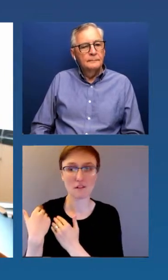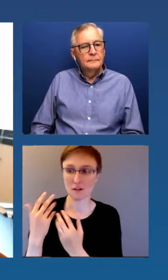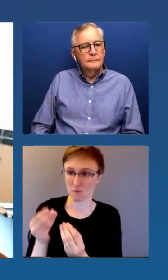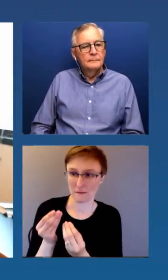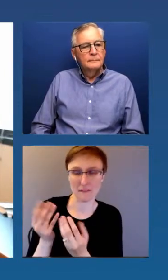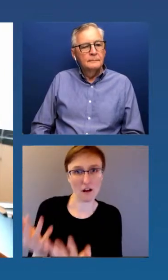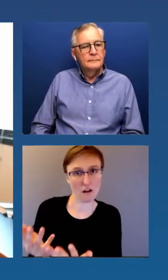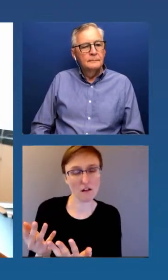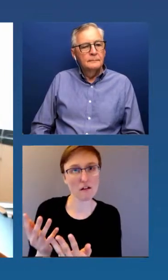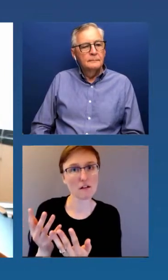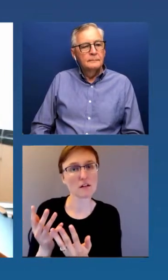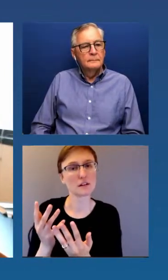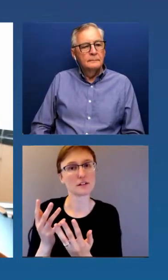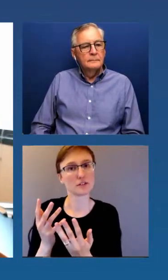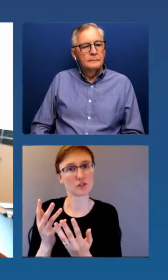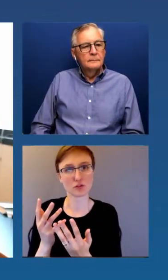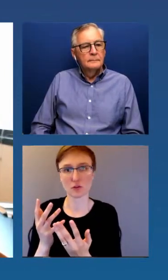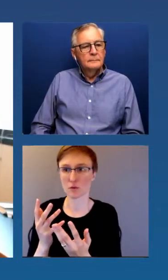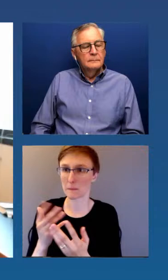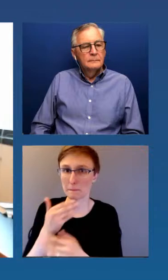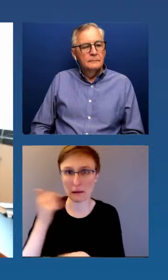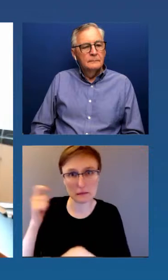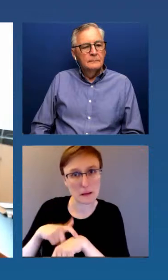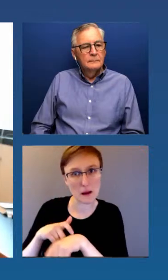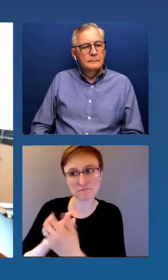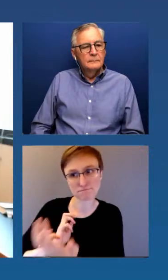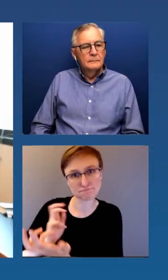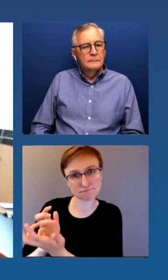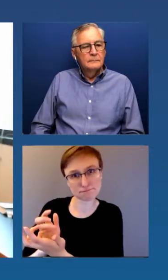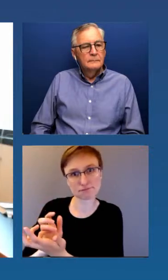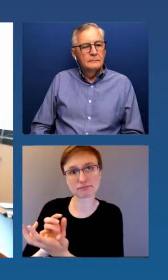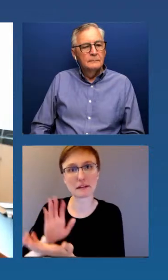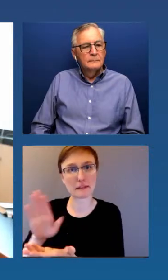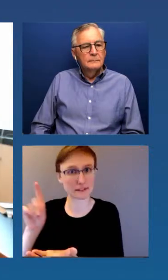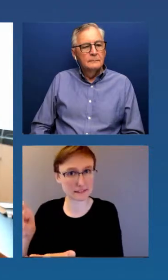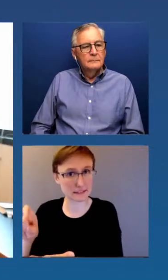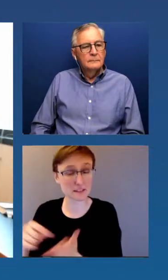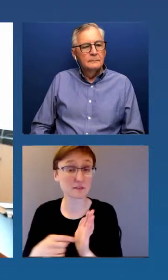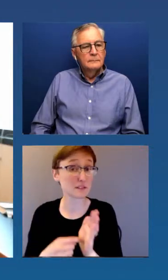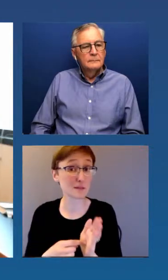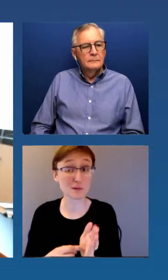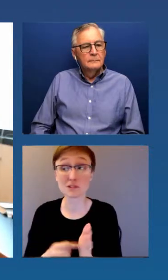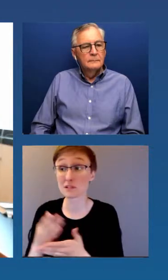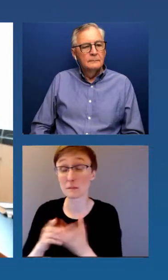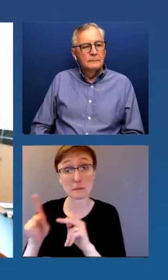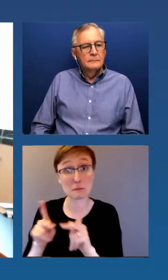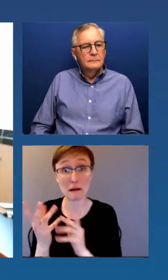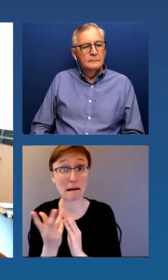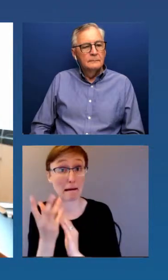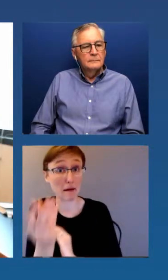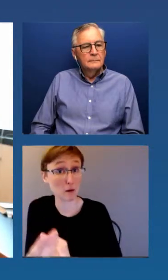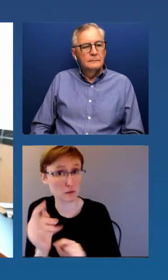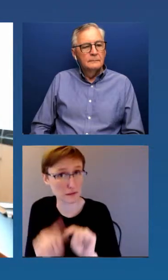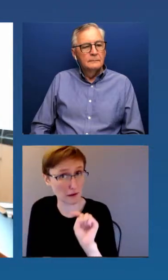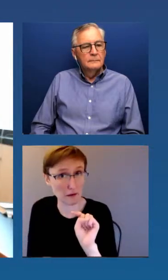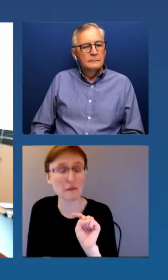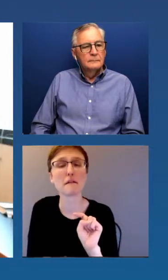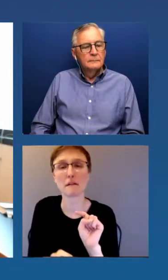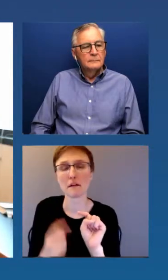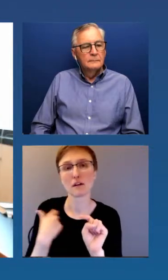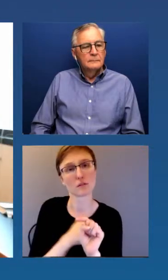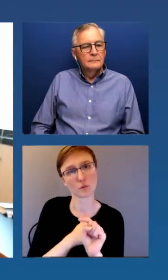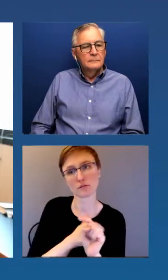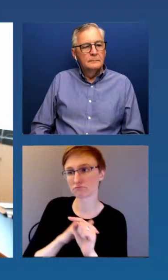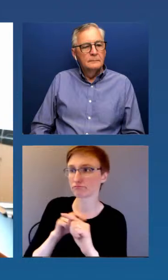possible at a time that is convenient for them. So we are doing this through homebound vaccinations, these community hub clinics Kareem